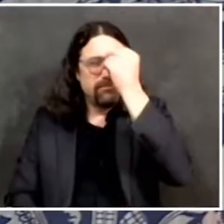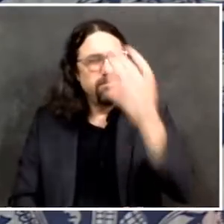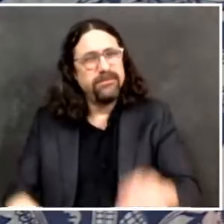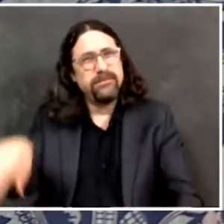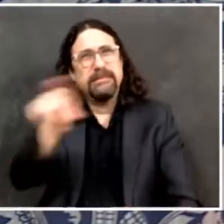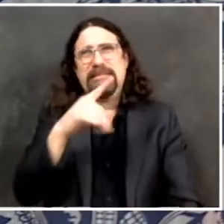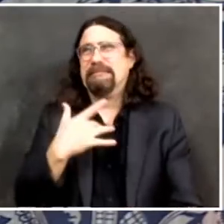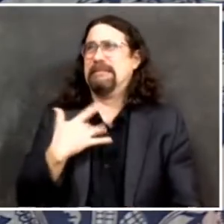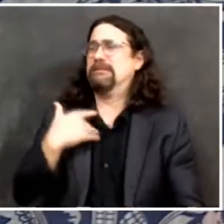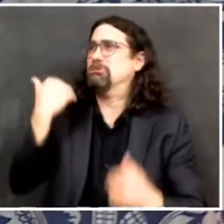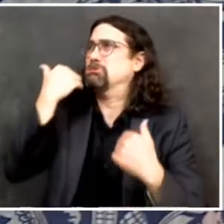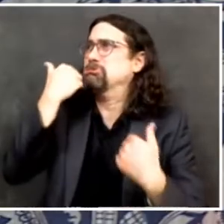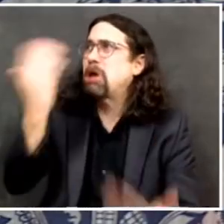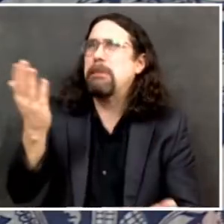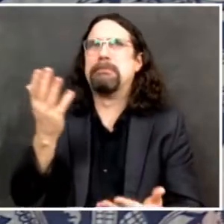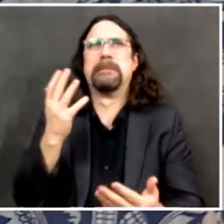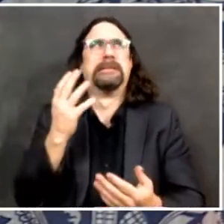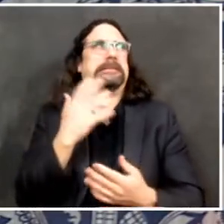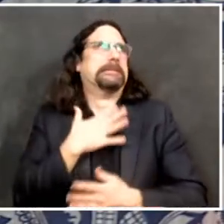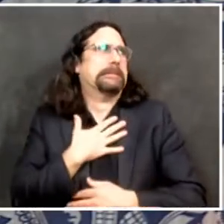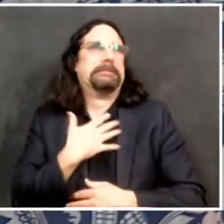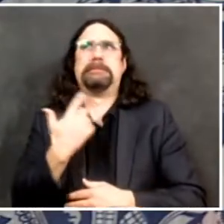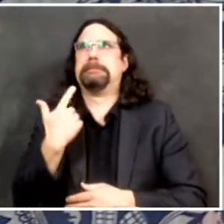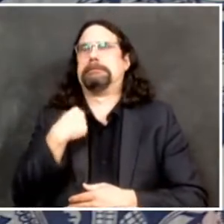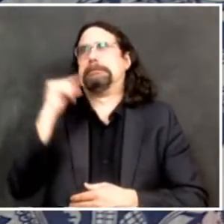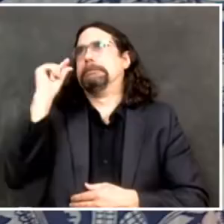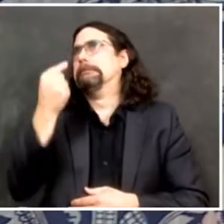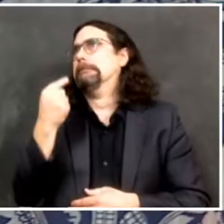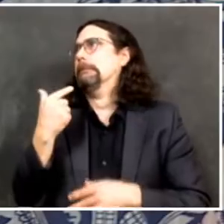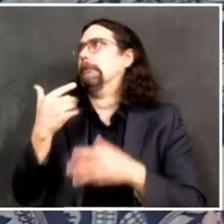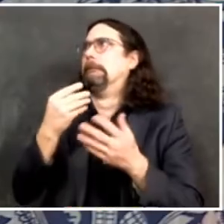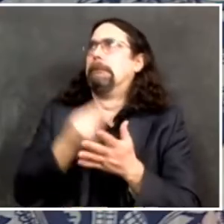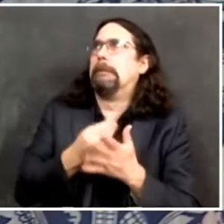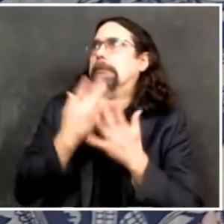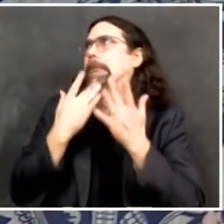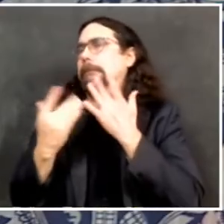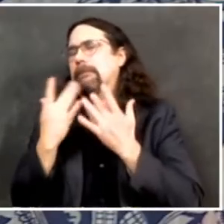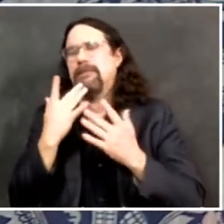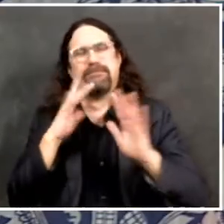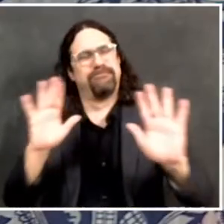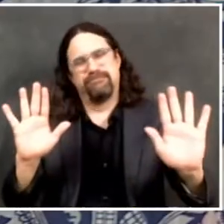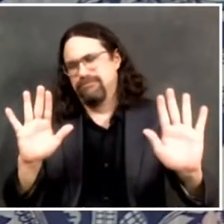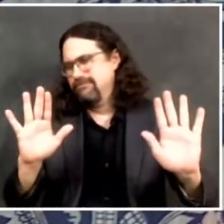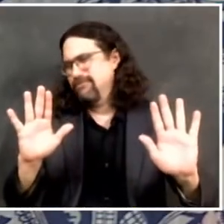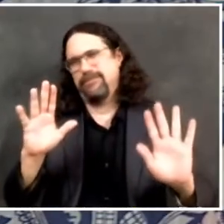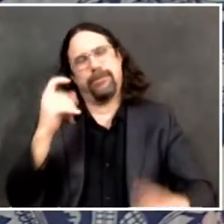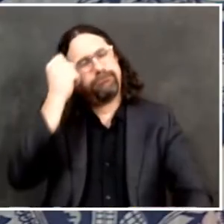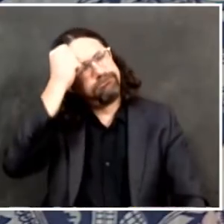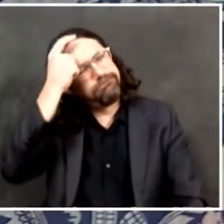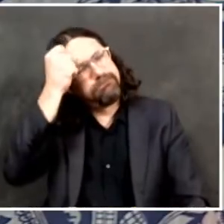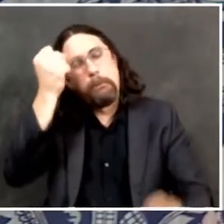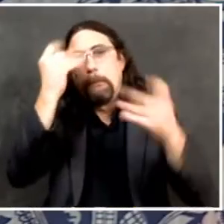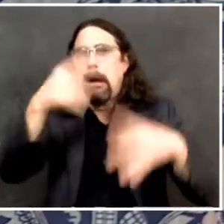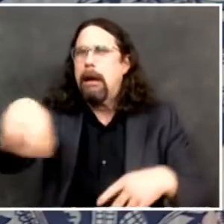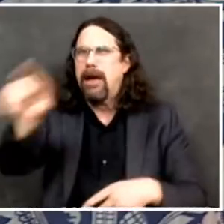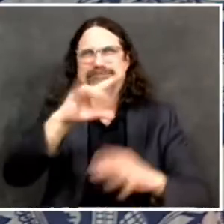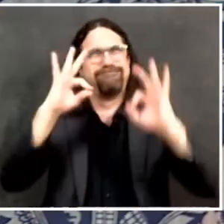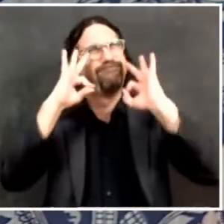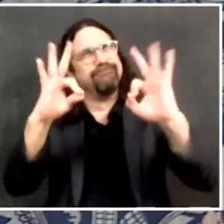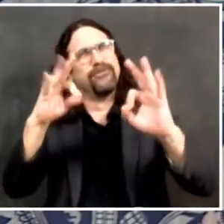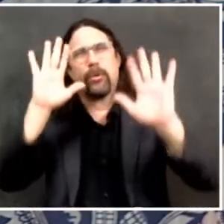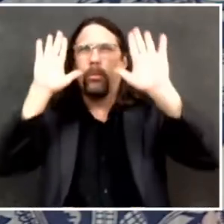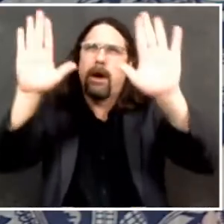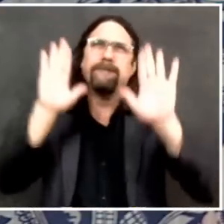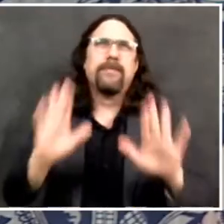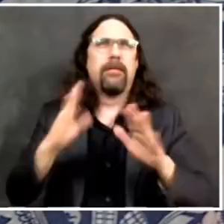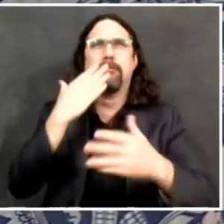to think twice. Of course, it's for free. Just pick up the phone or go online. And if you need information, you can go